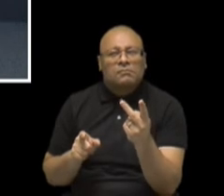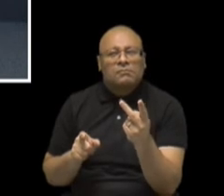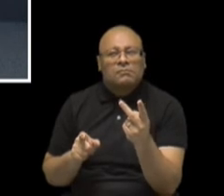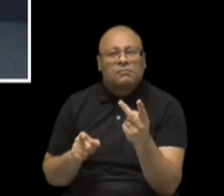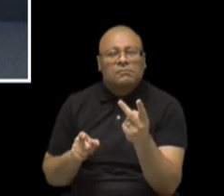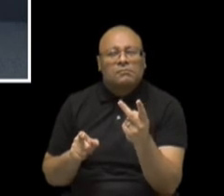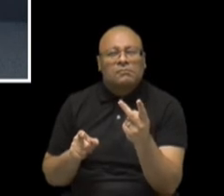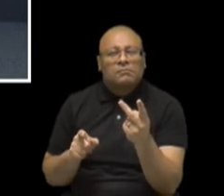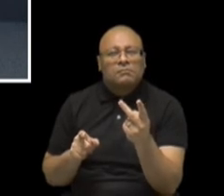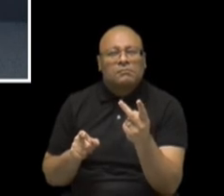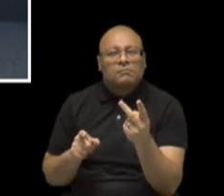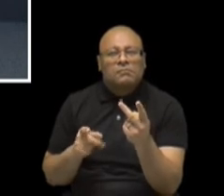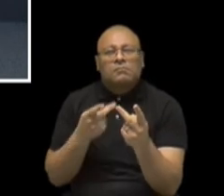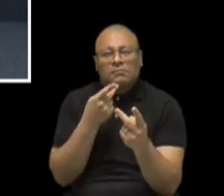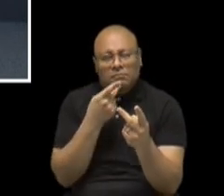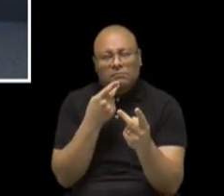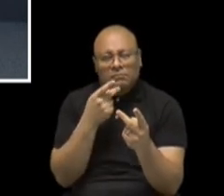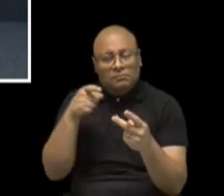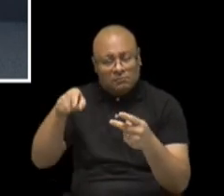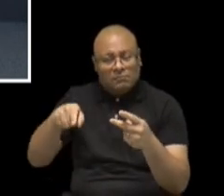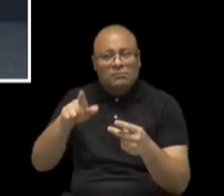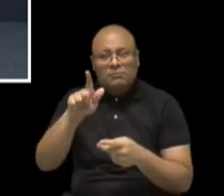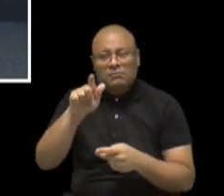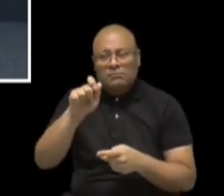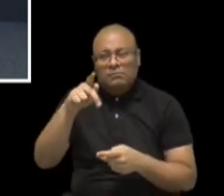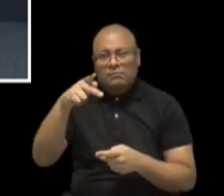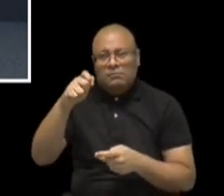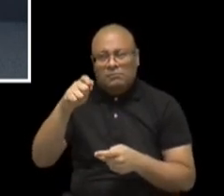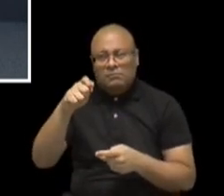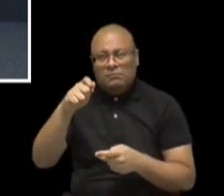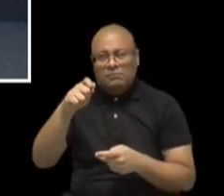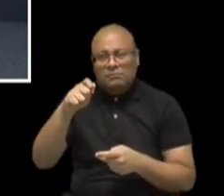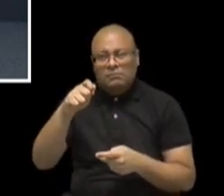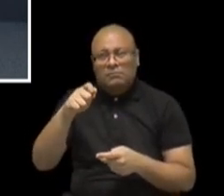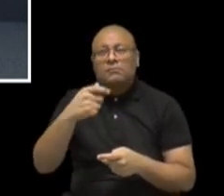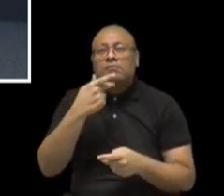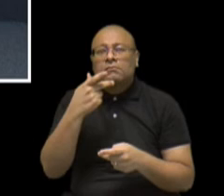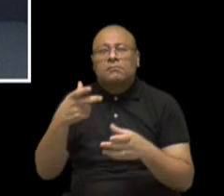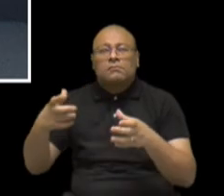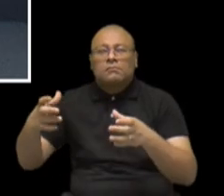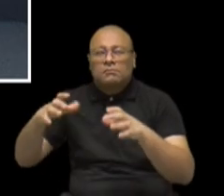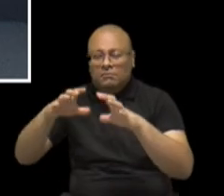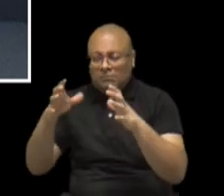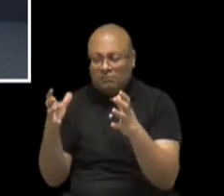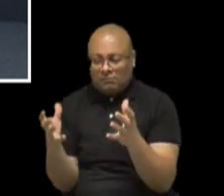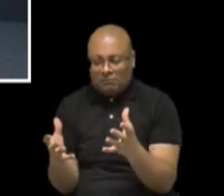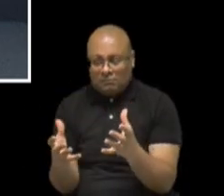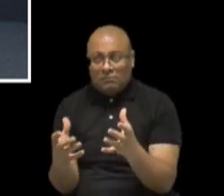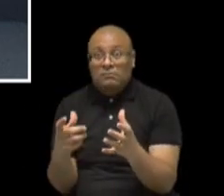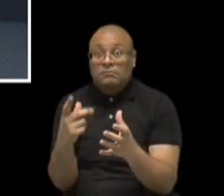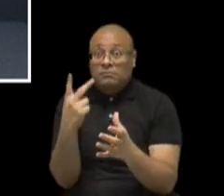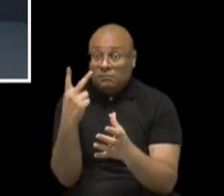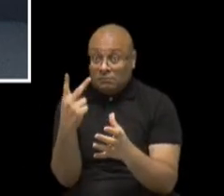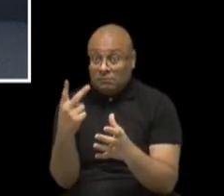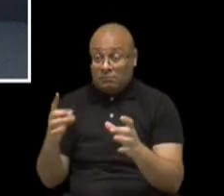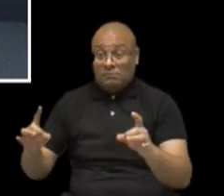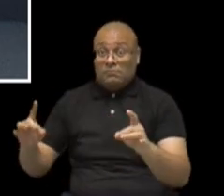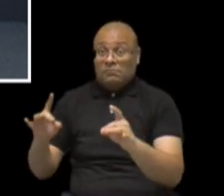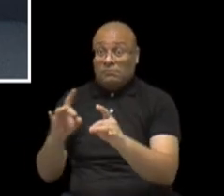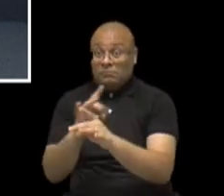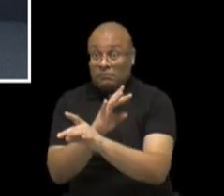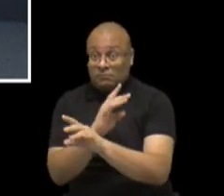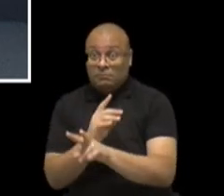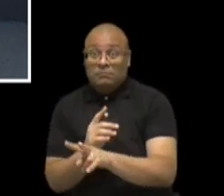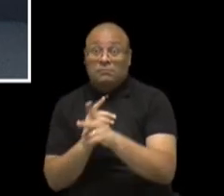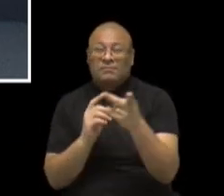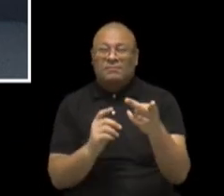that were fully made in Ghana. Not fully, sorry. The baskets were made in Ghana, and then we finished them here in Italy